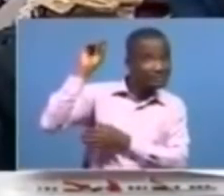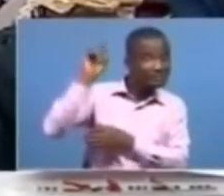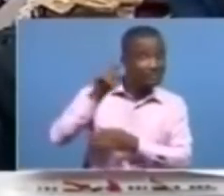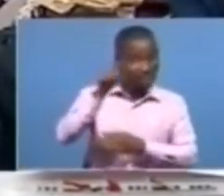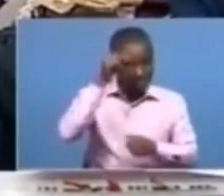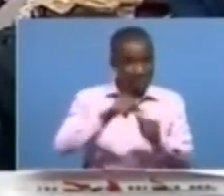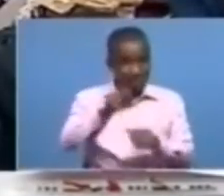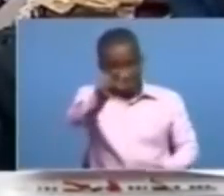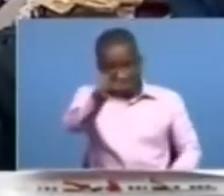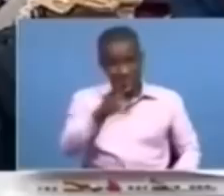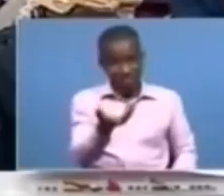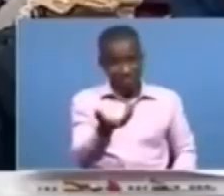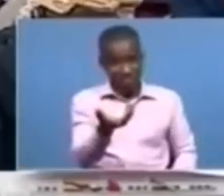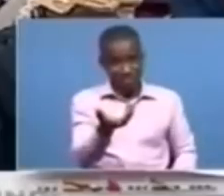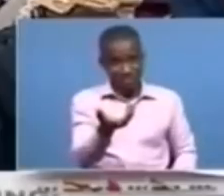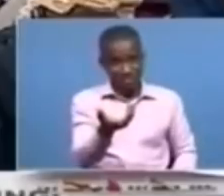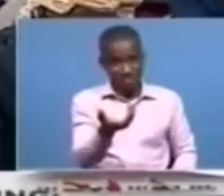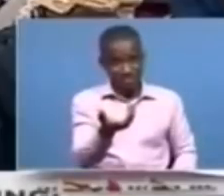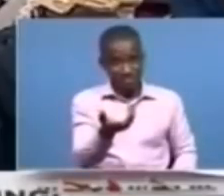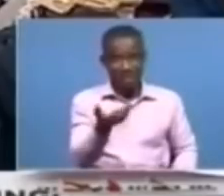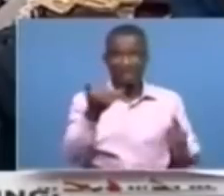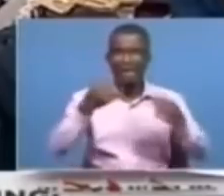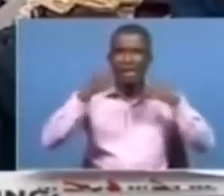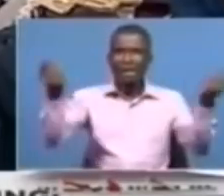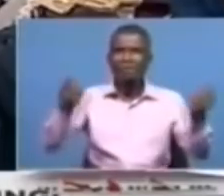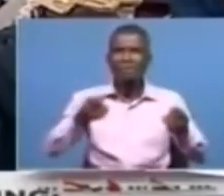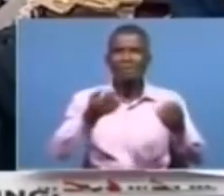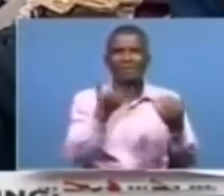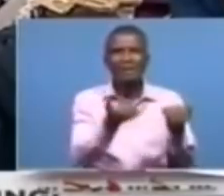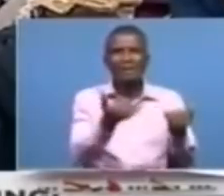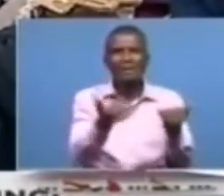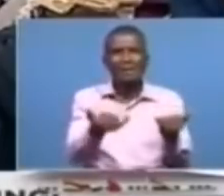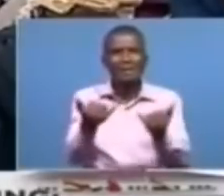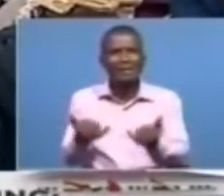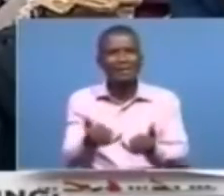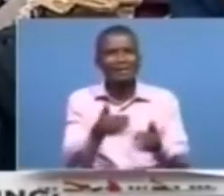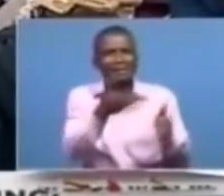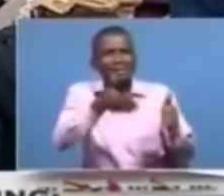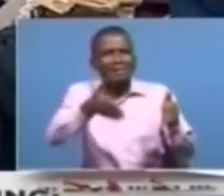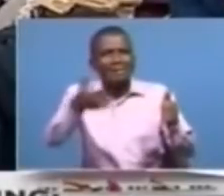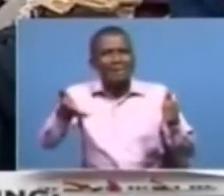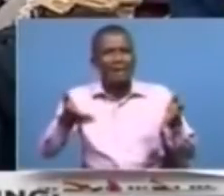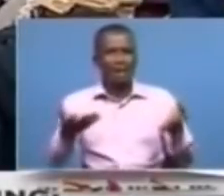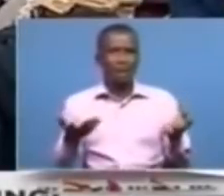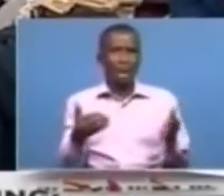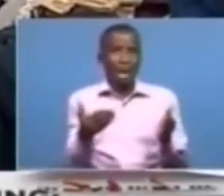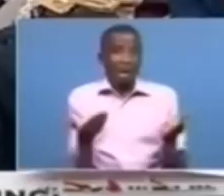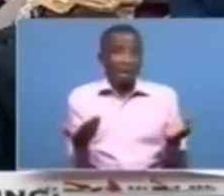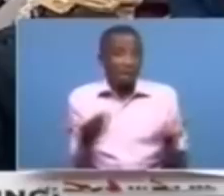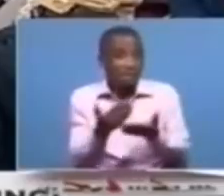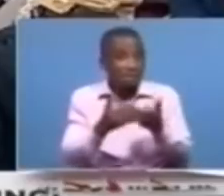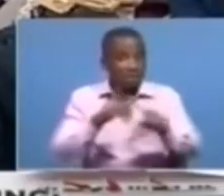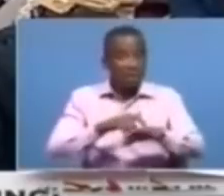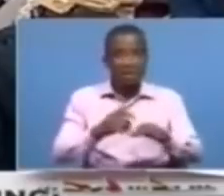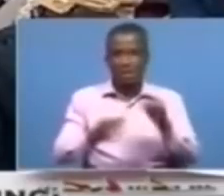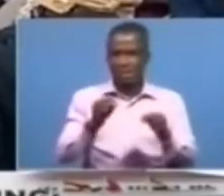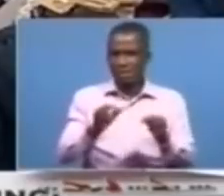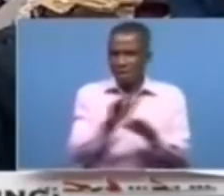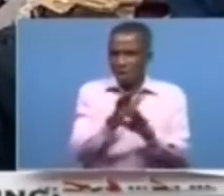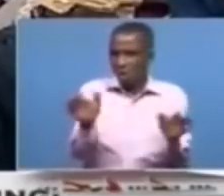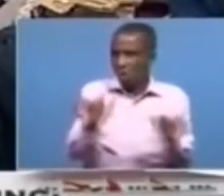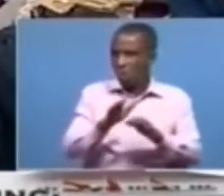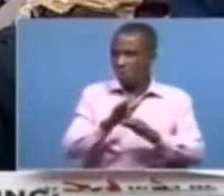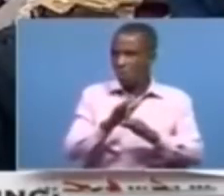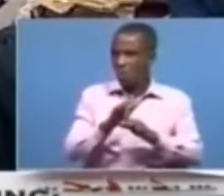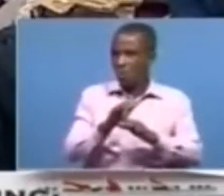in another ruling your lordships have given in this case recently, your lordships have said that even if you did not